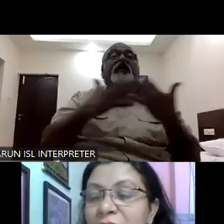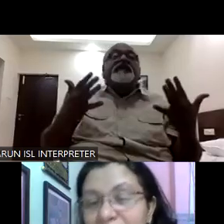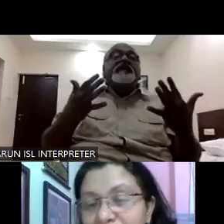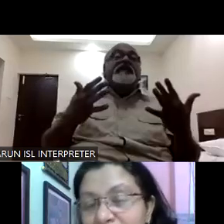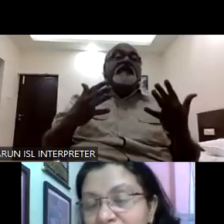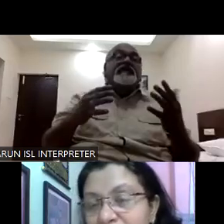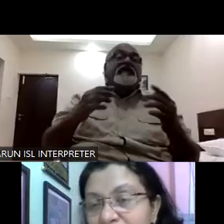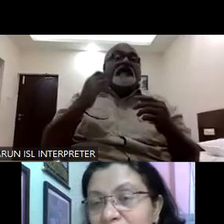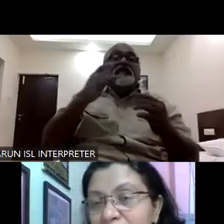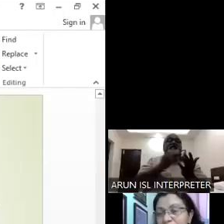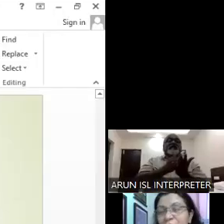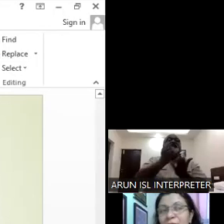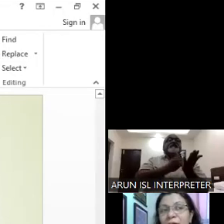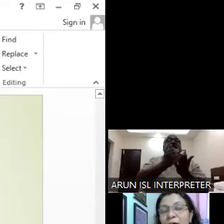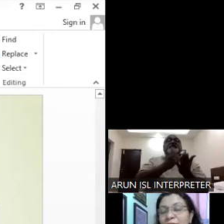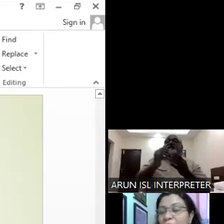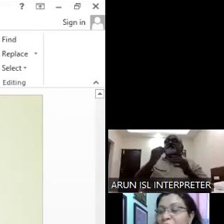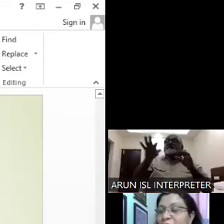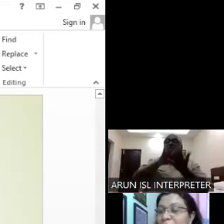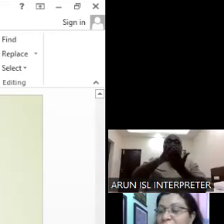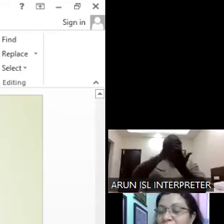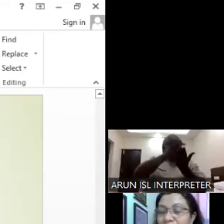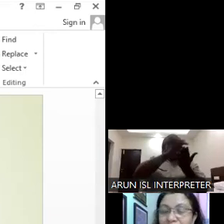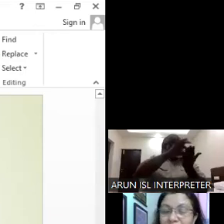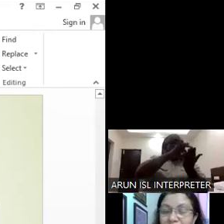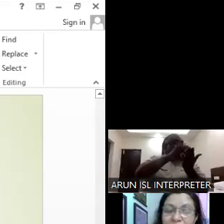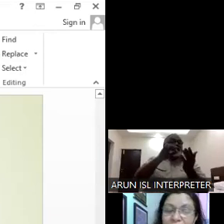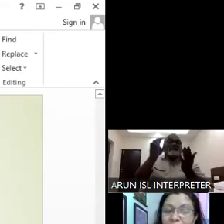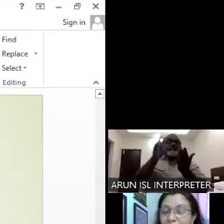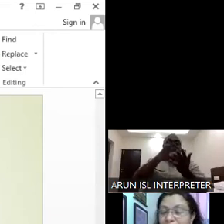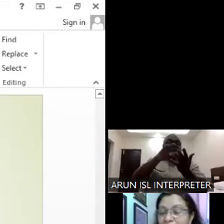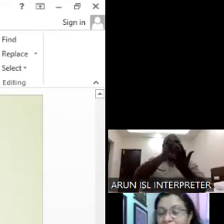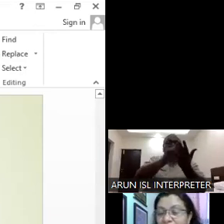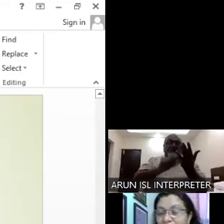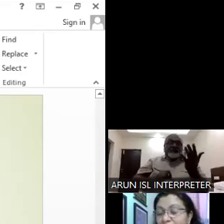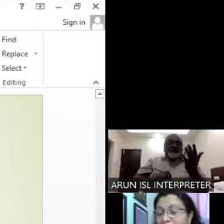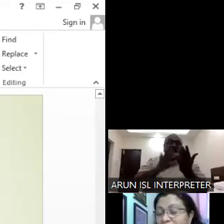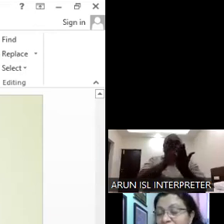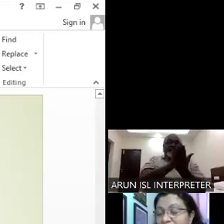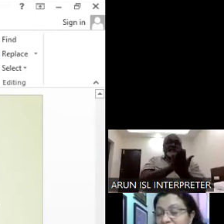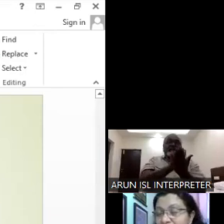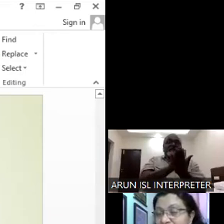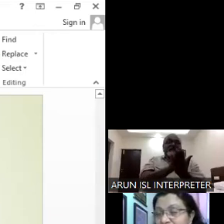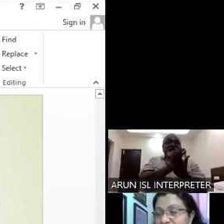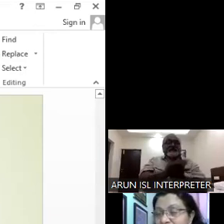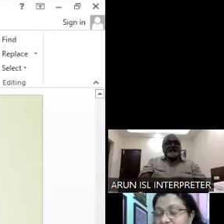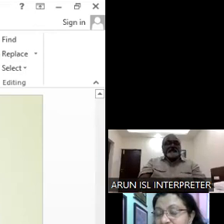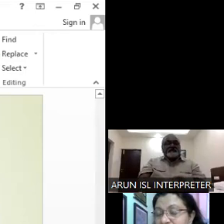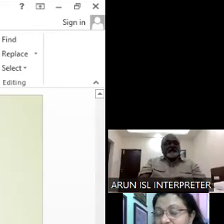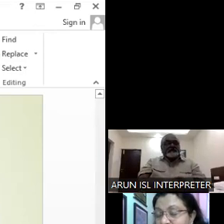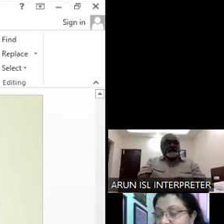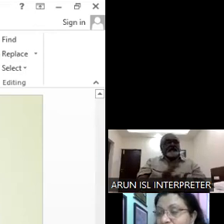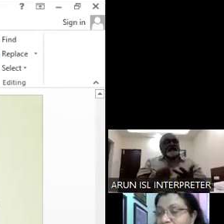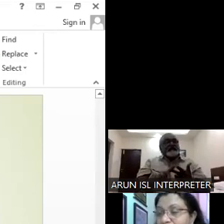a census data also, or for other reasons also, because people with disability, if you look at the census data, the